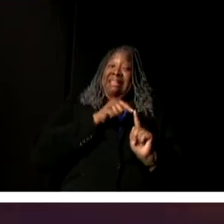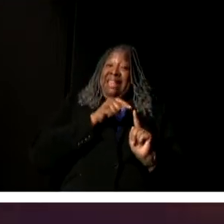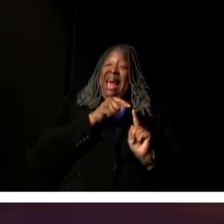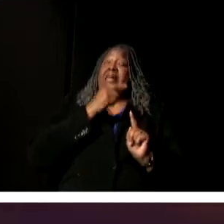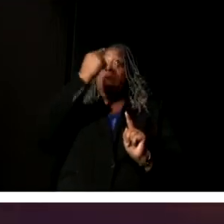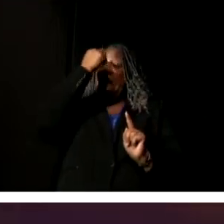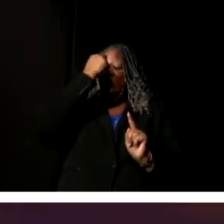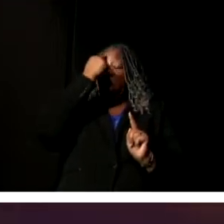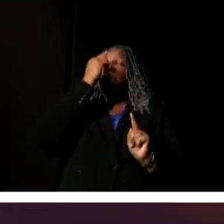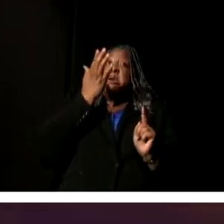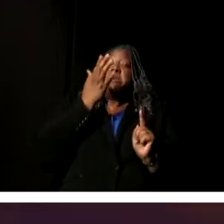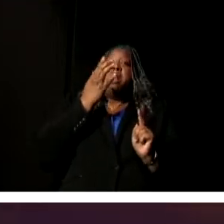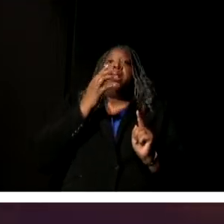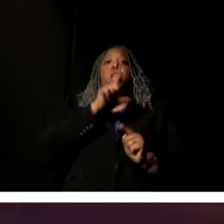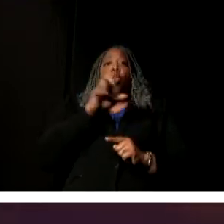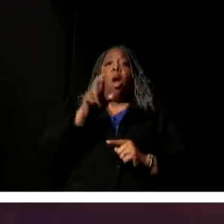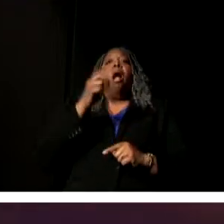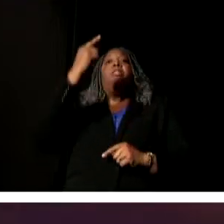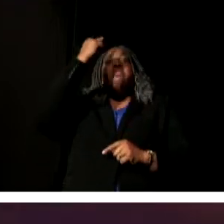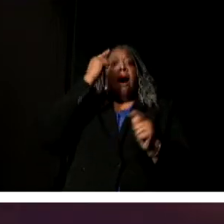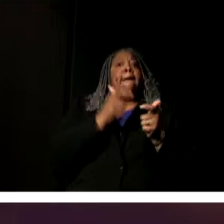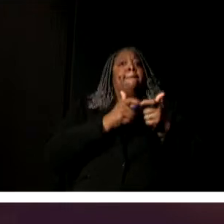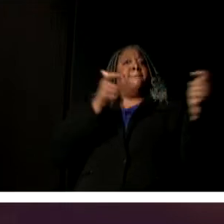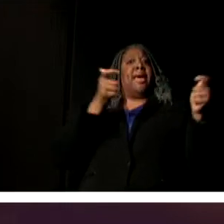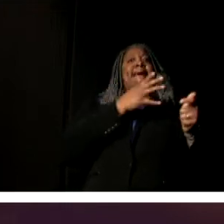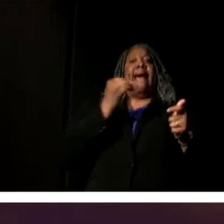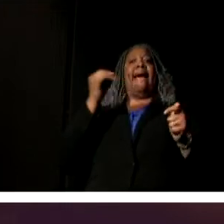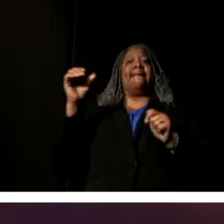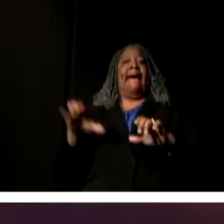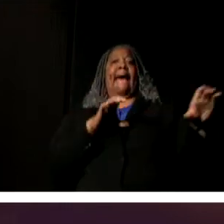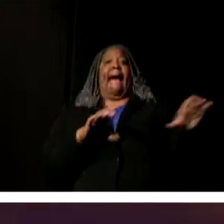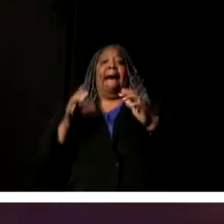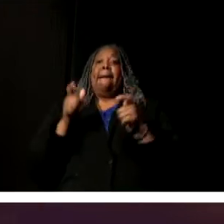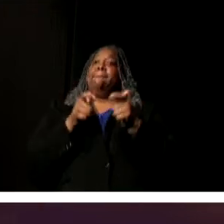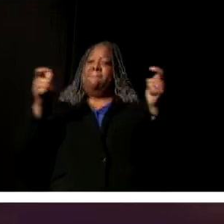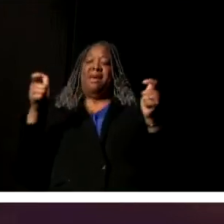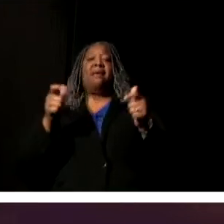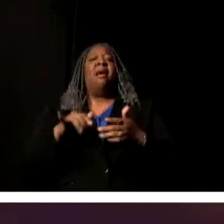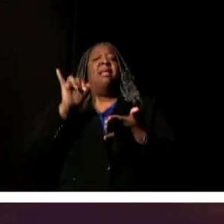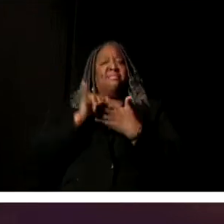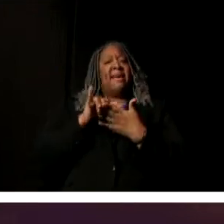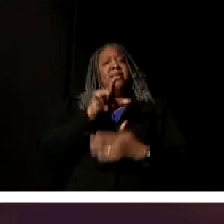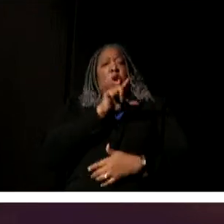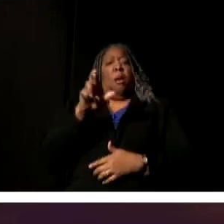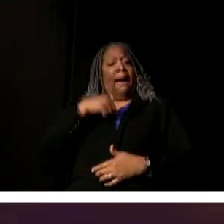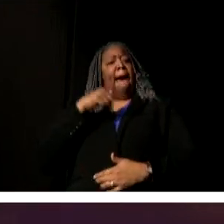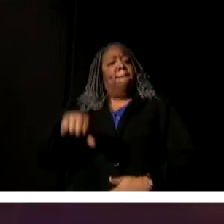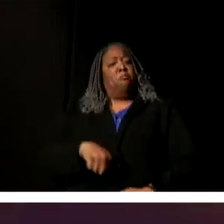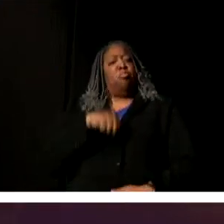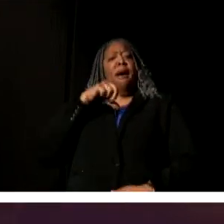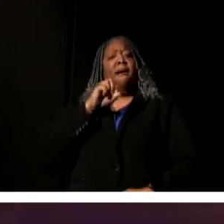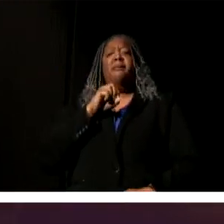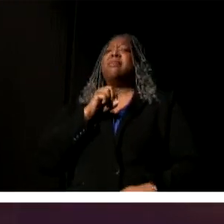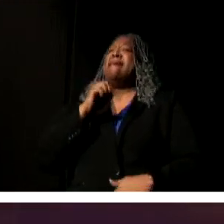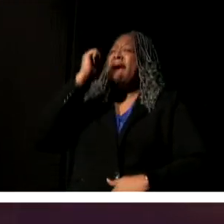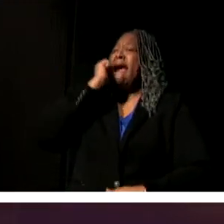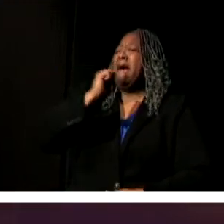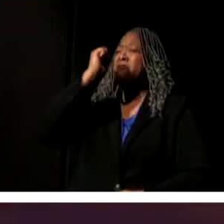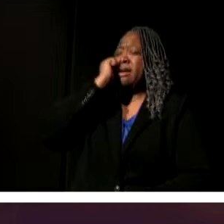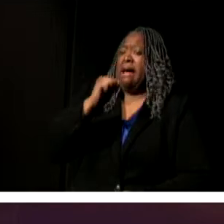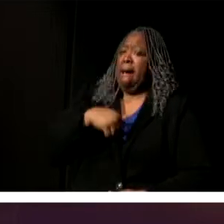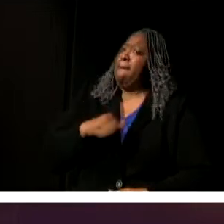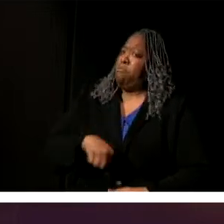Rock thought big and acted big. That is Little Rock I'm proud of each and every day.